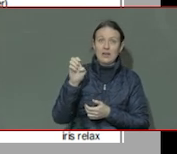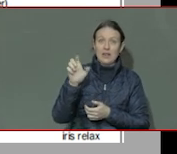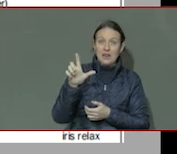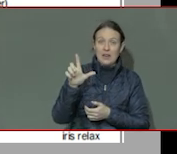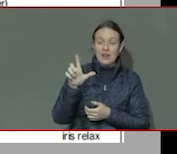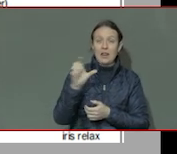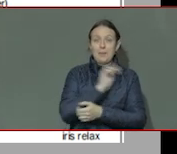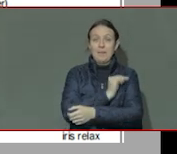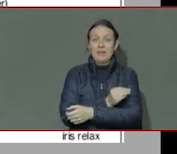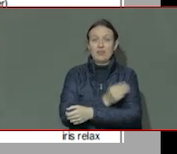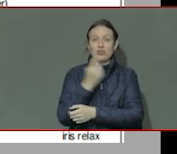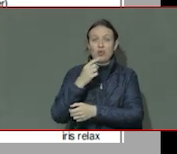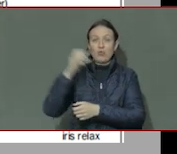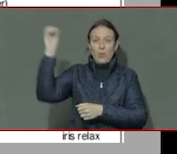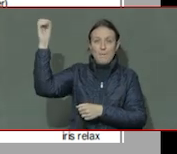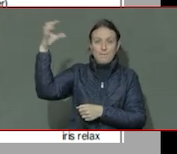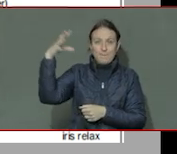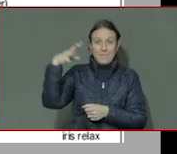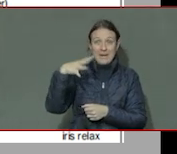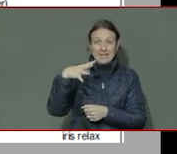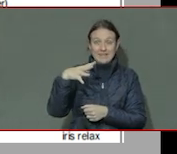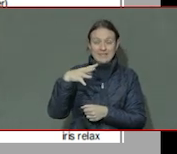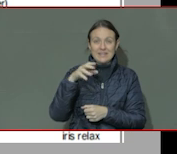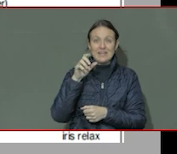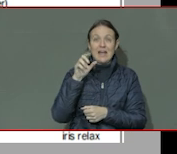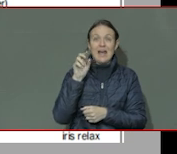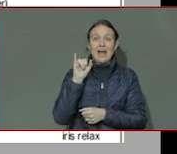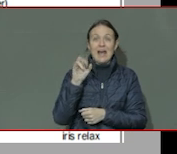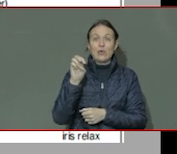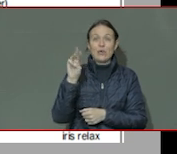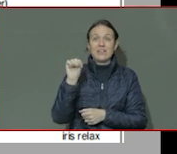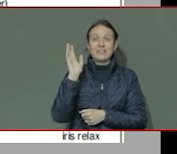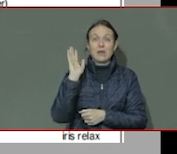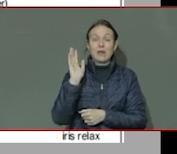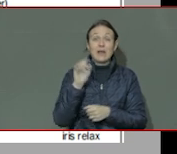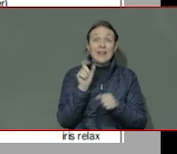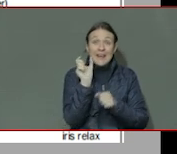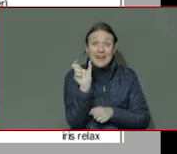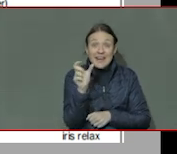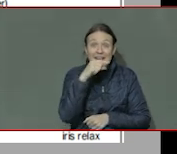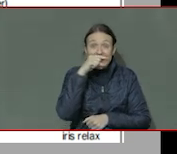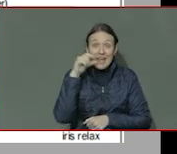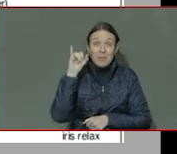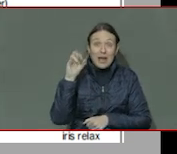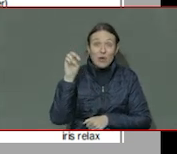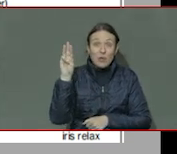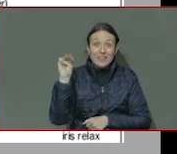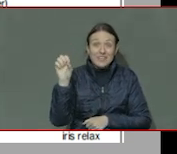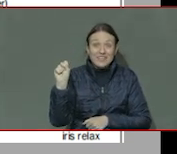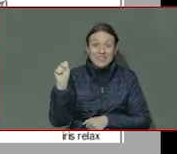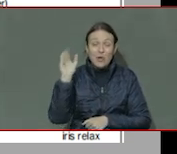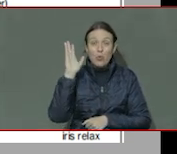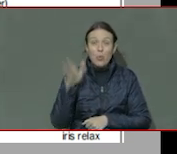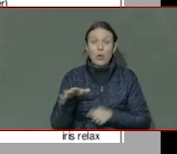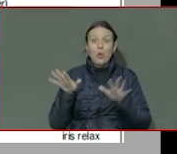light of the iris is going to relax. Please mark the word iris. If you just say radial muscles